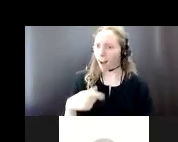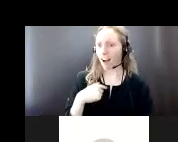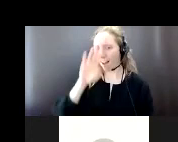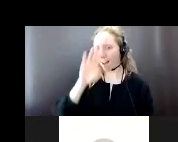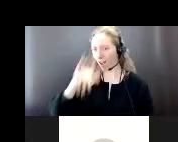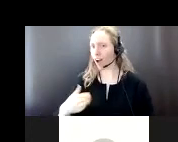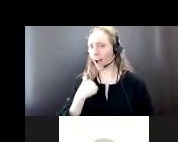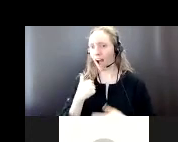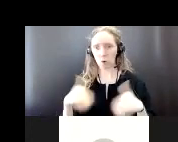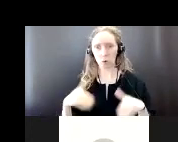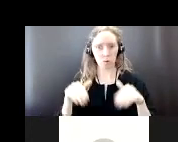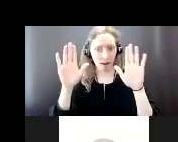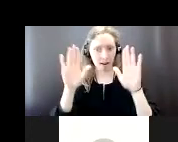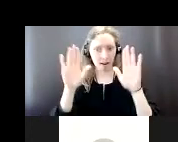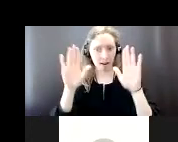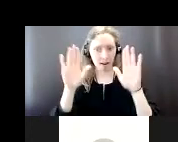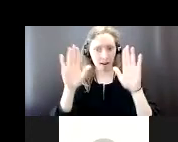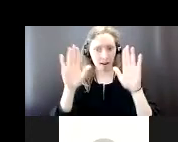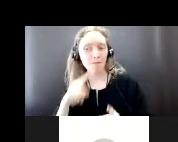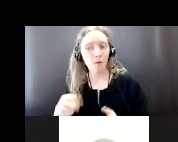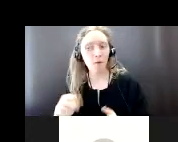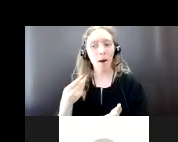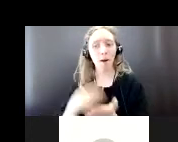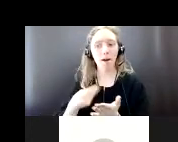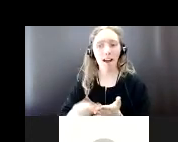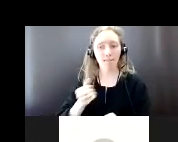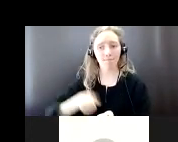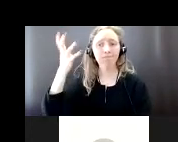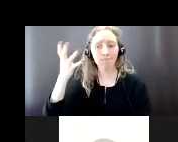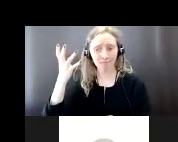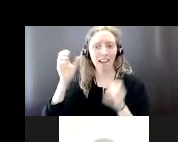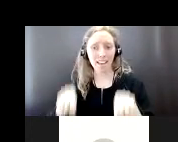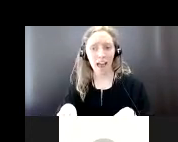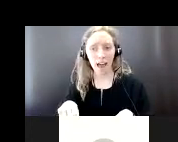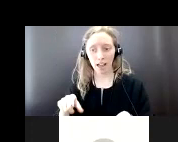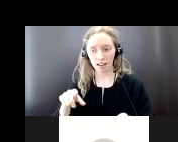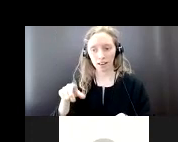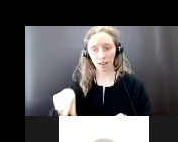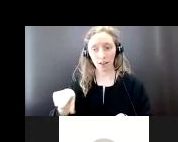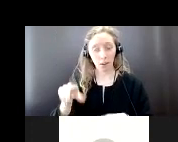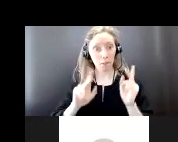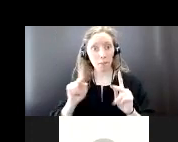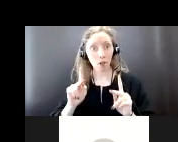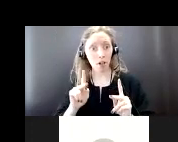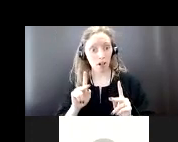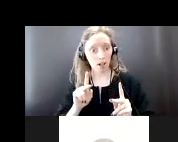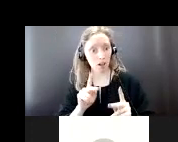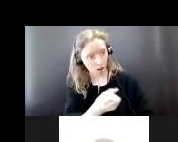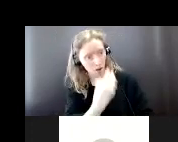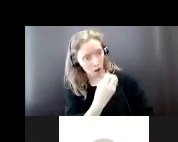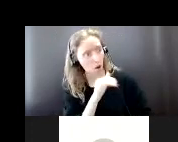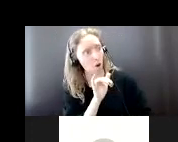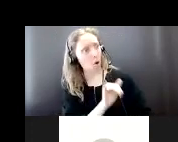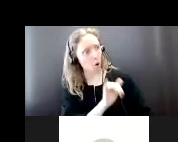money. Because it's someone in your group, you're likely to believe them. And they may even cozy up to